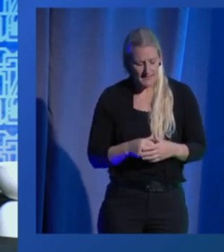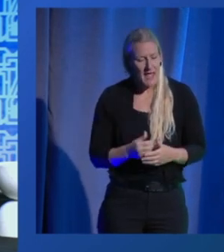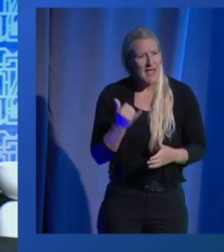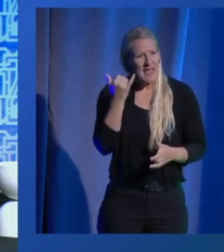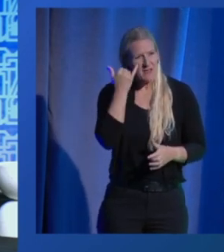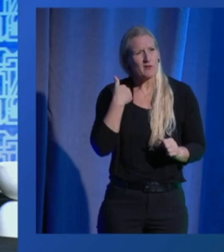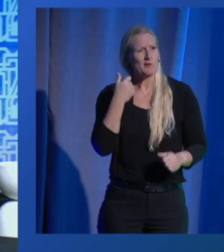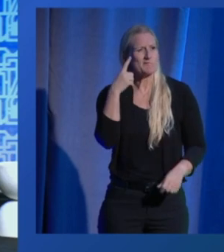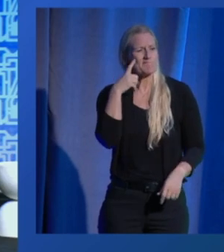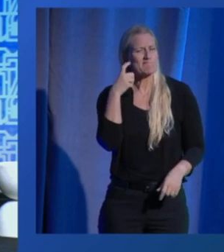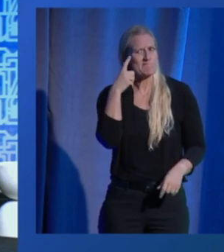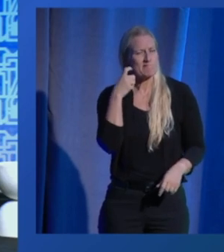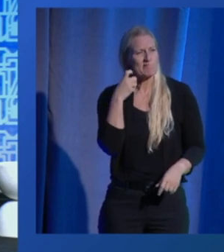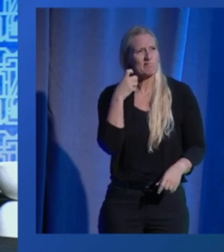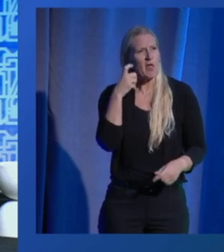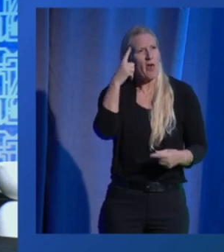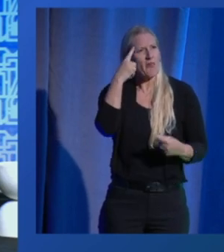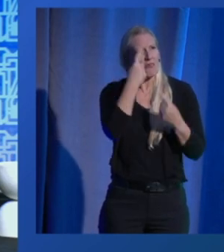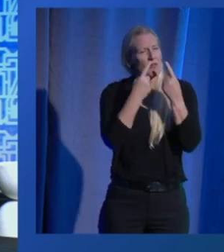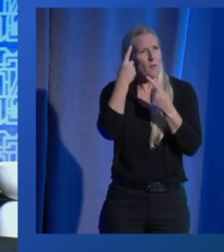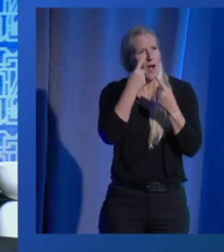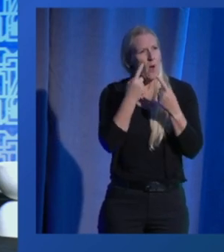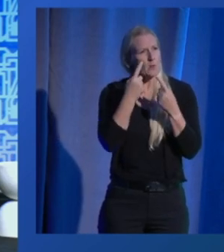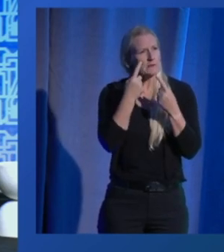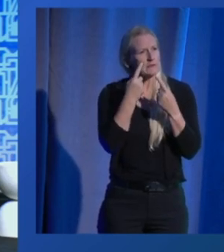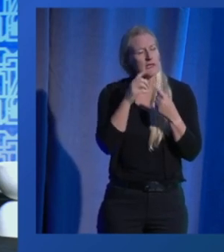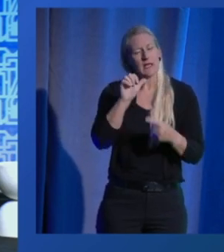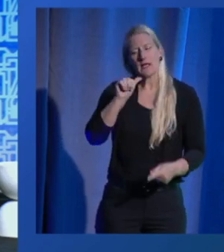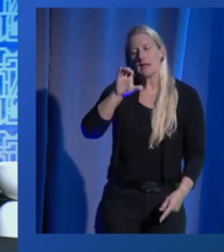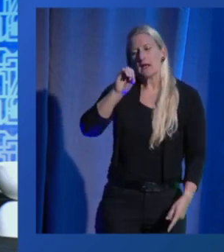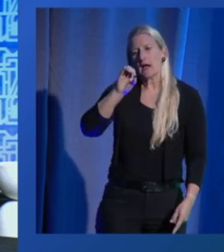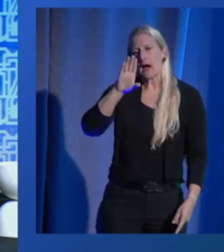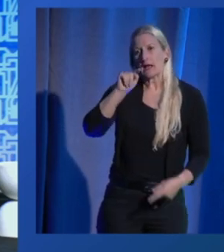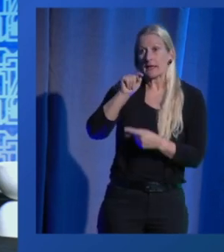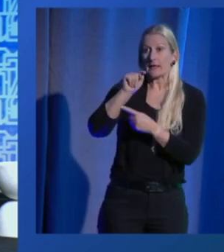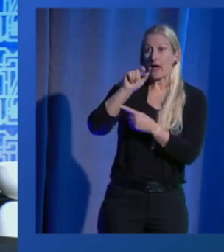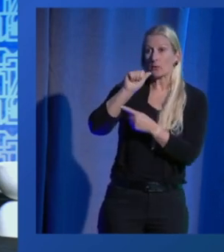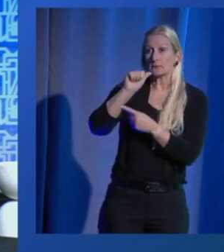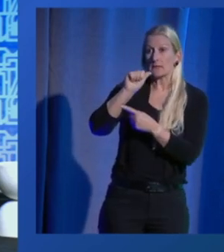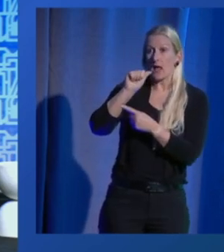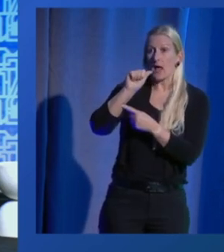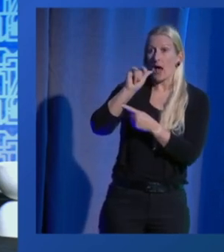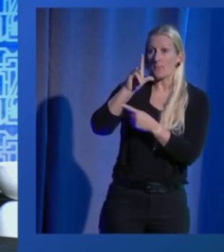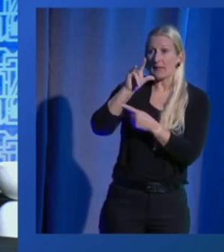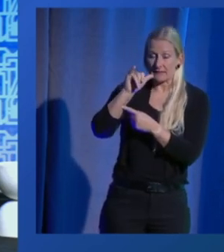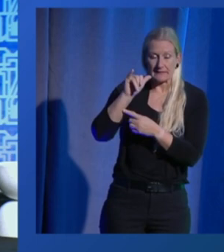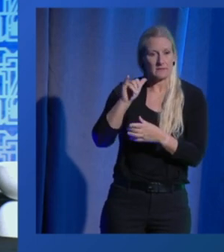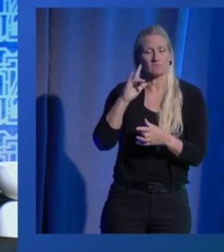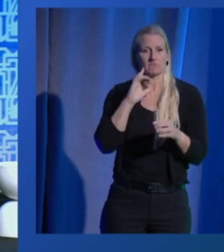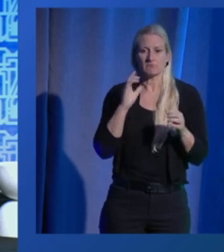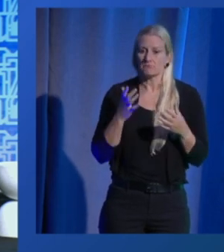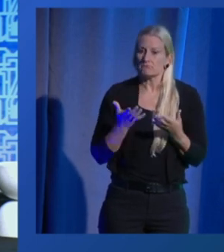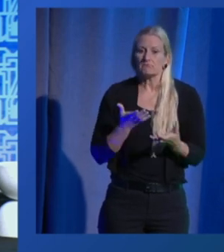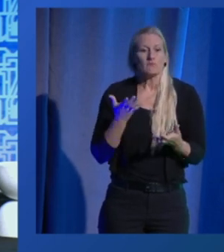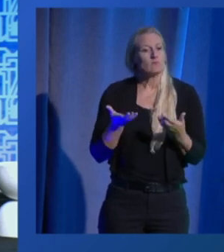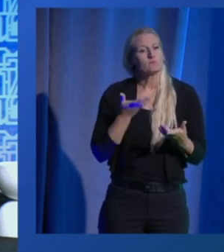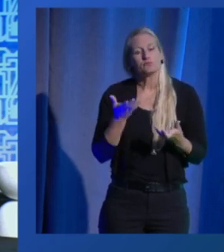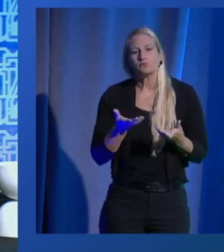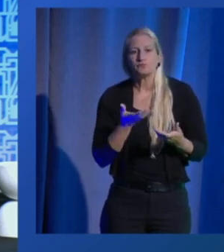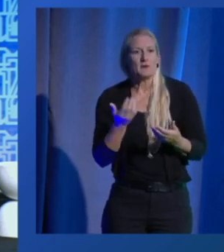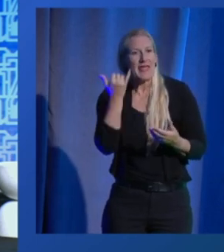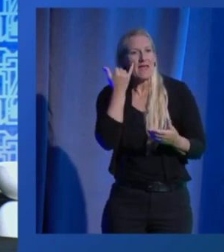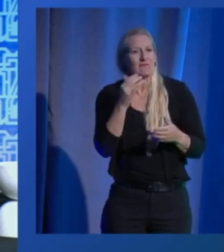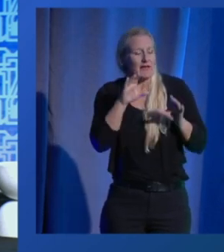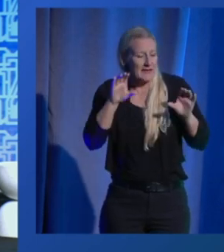speculate on um what does accountability look like uh when an action is uh either assisted by